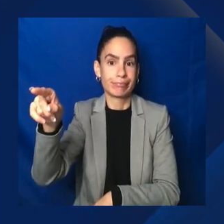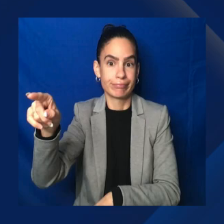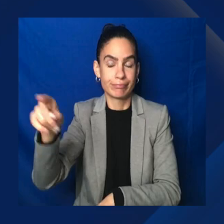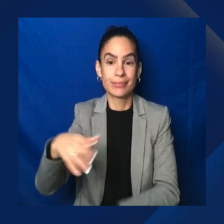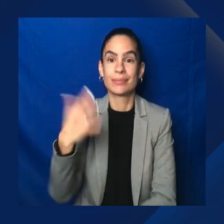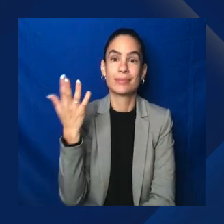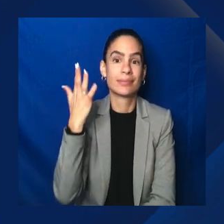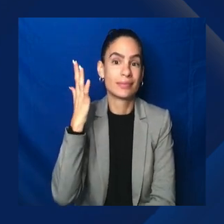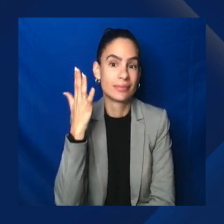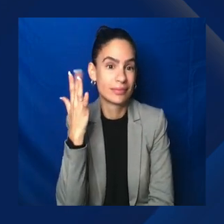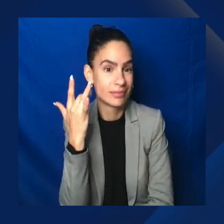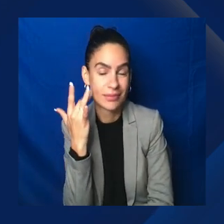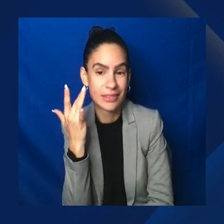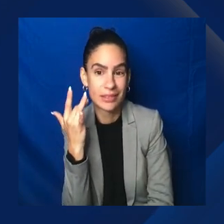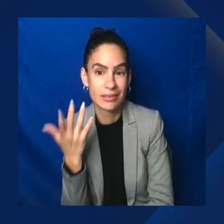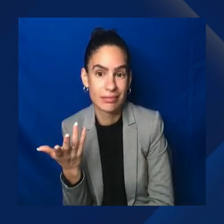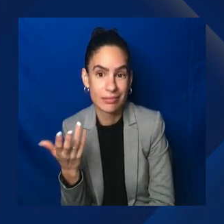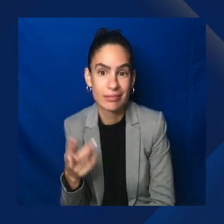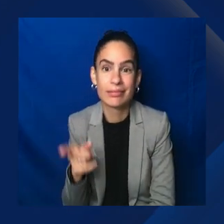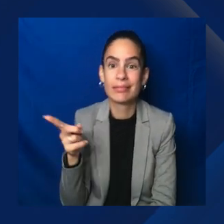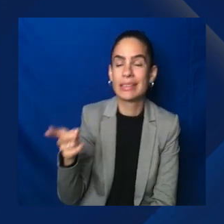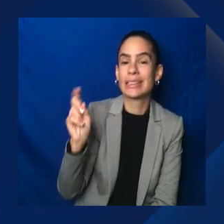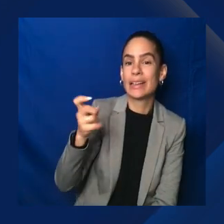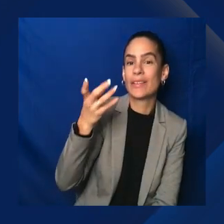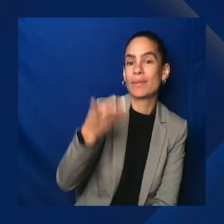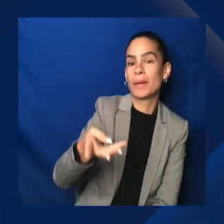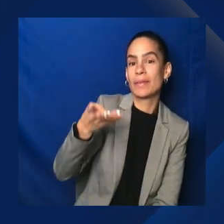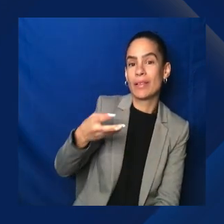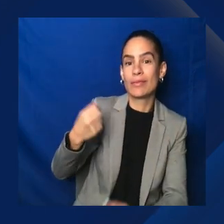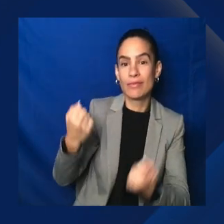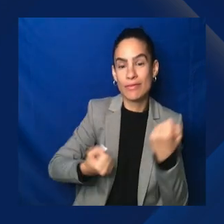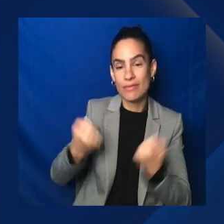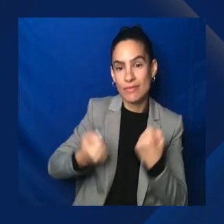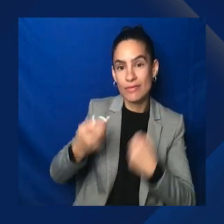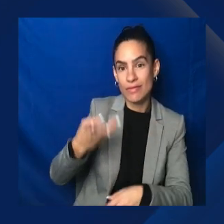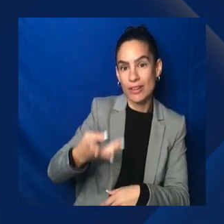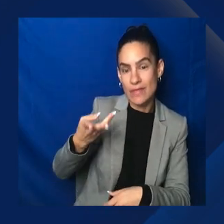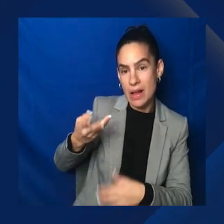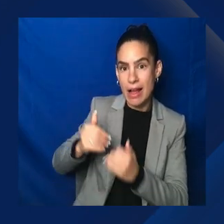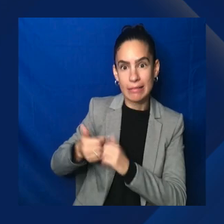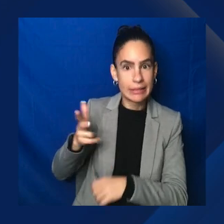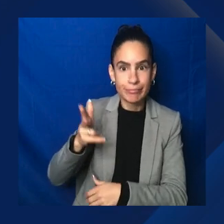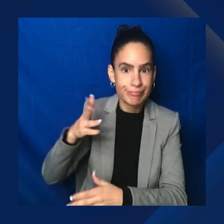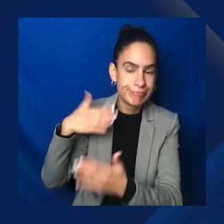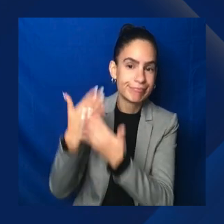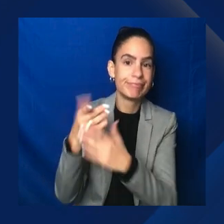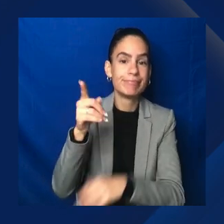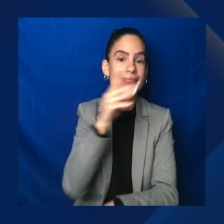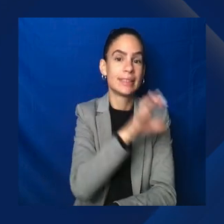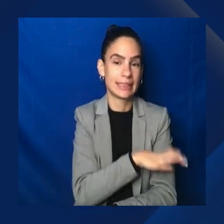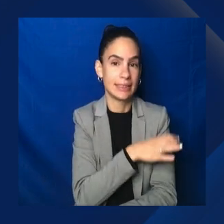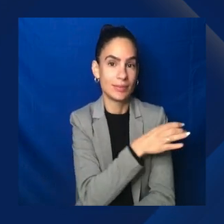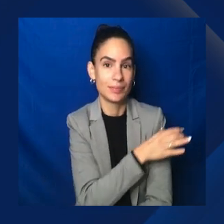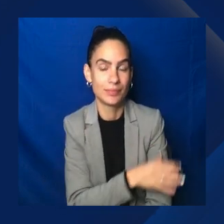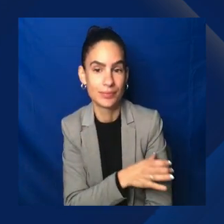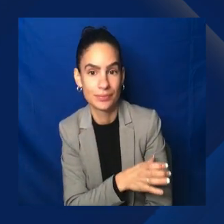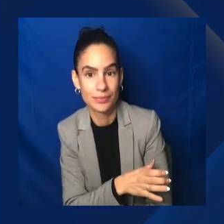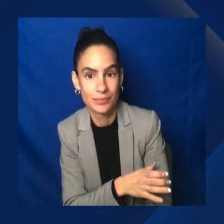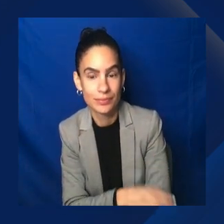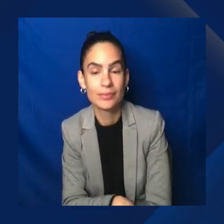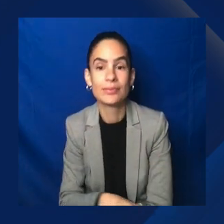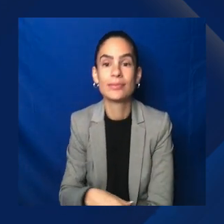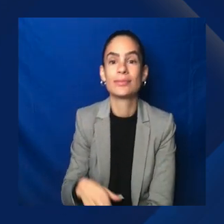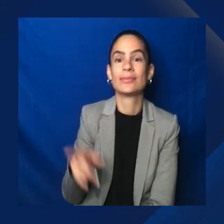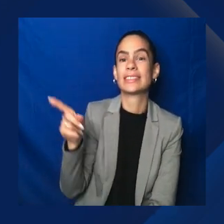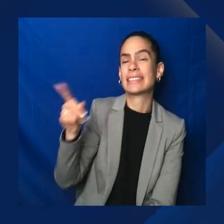four-wheel vehicle to get her to the clinic. And so she actually made it there just in time,